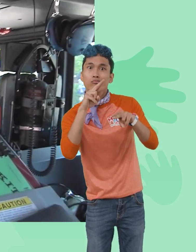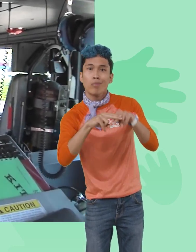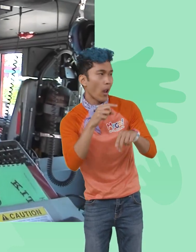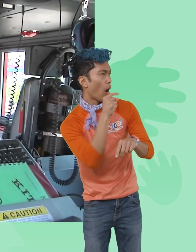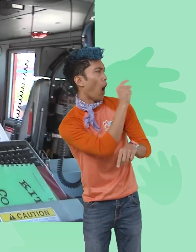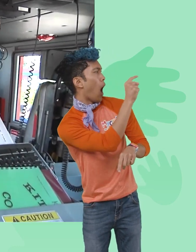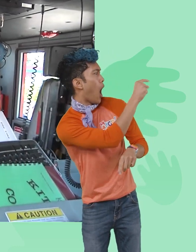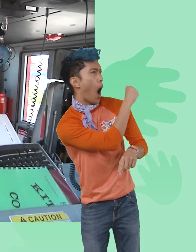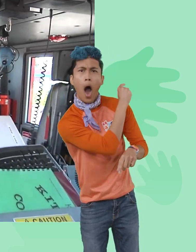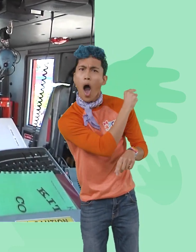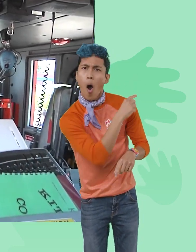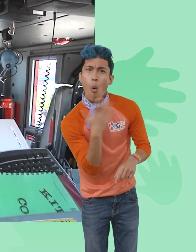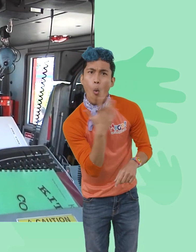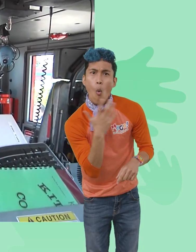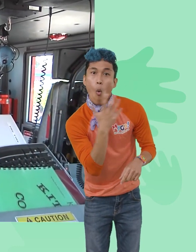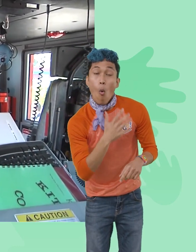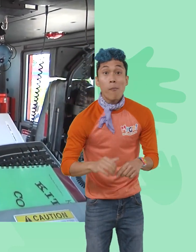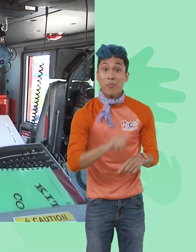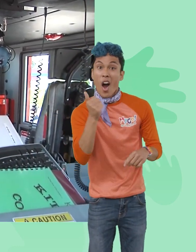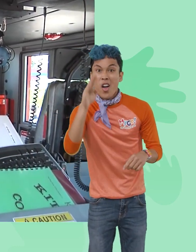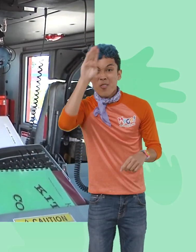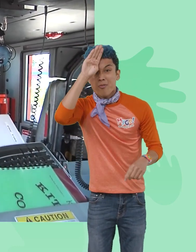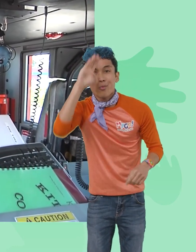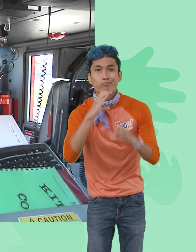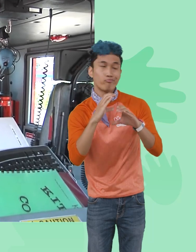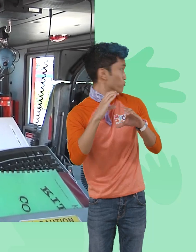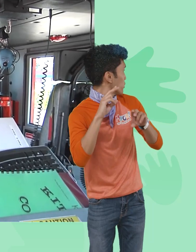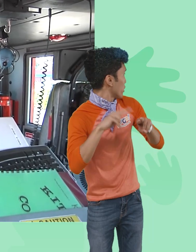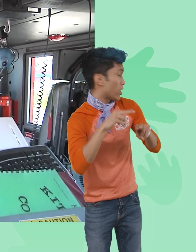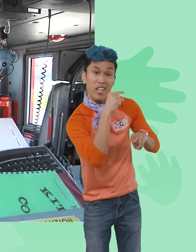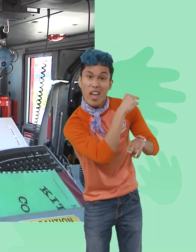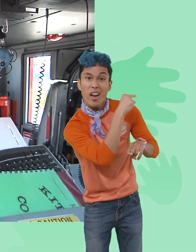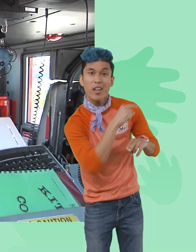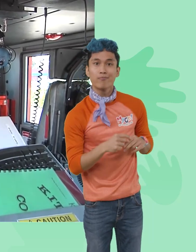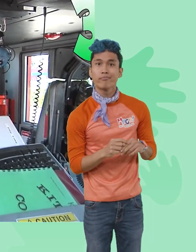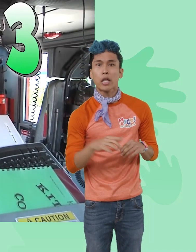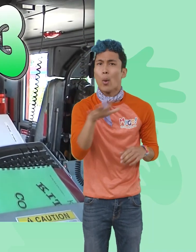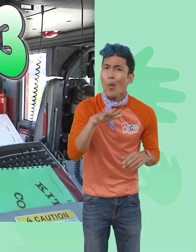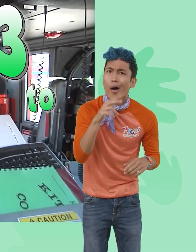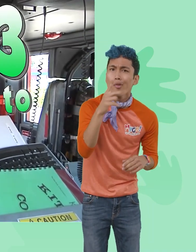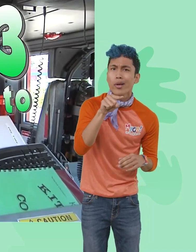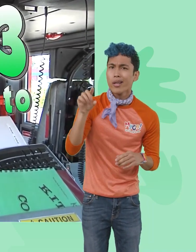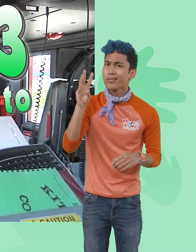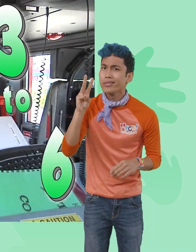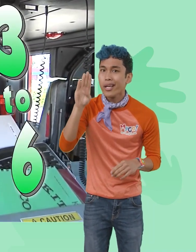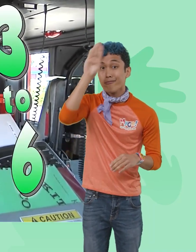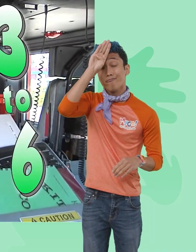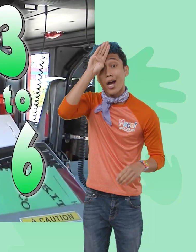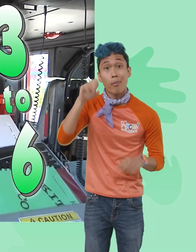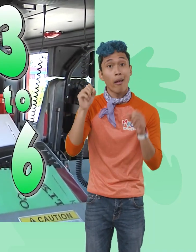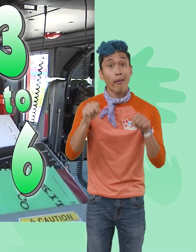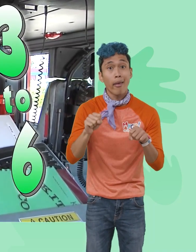look at all those seats. That's where the rest of the fire workers sit. And there's anywhere from